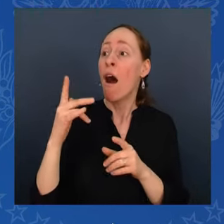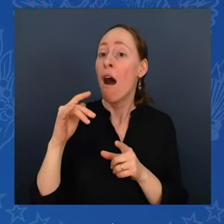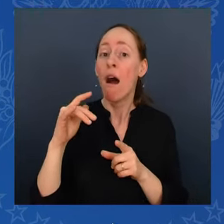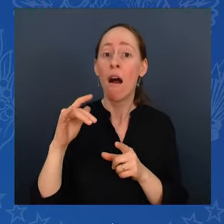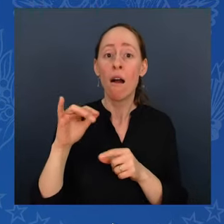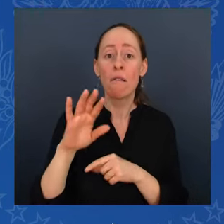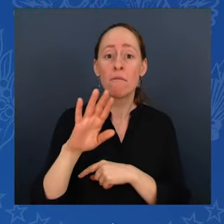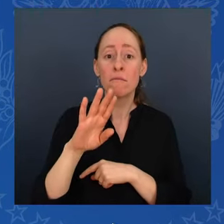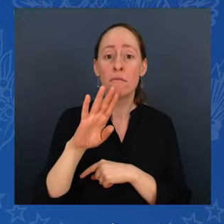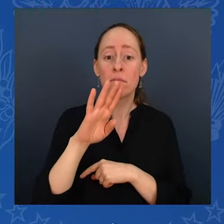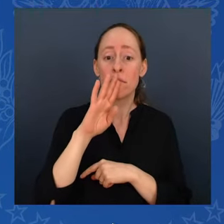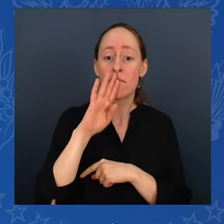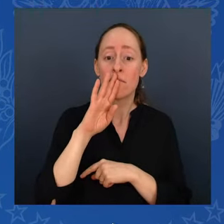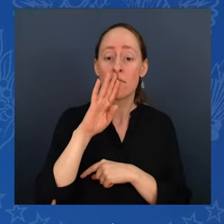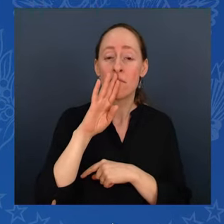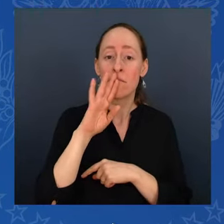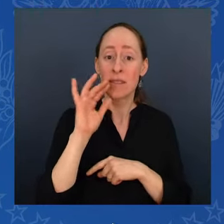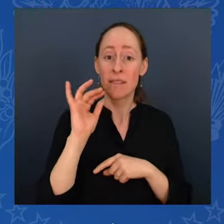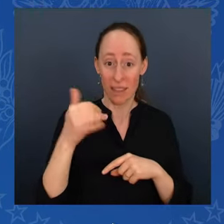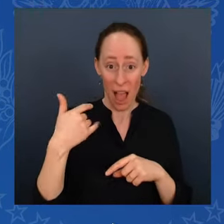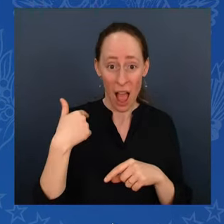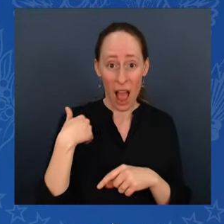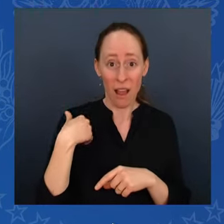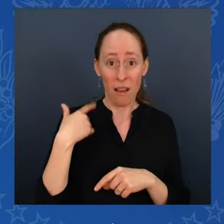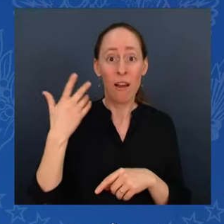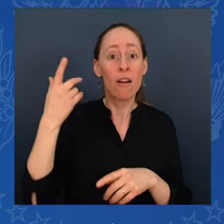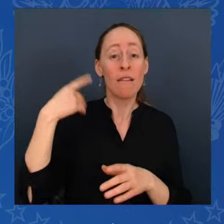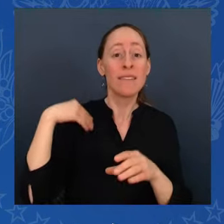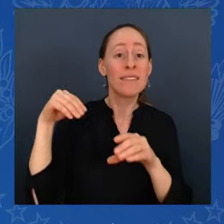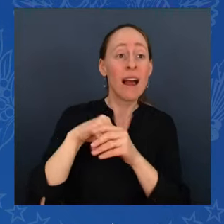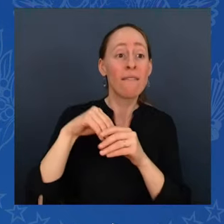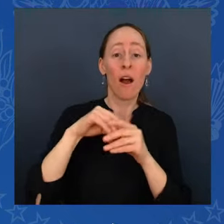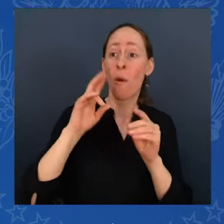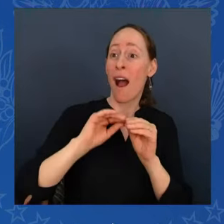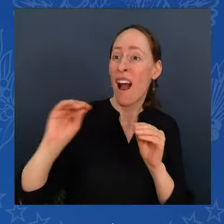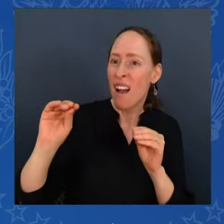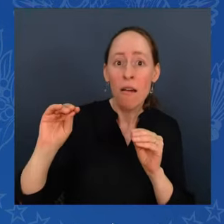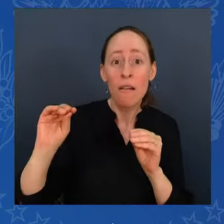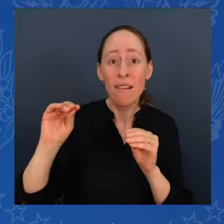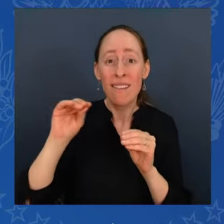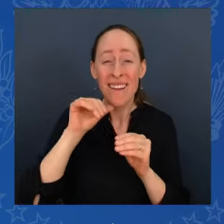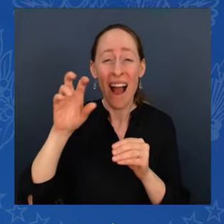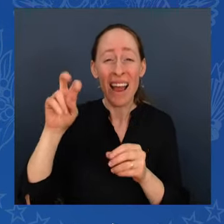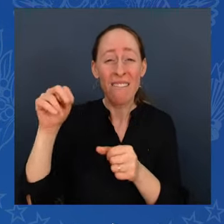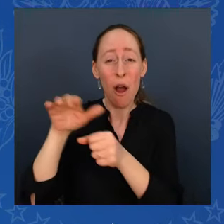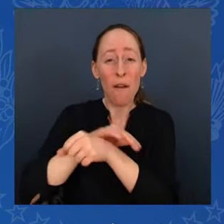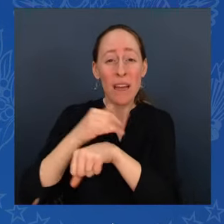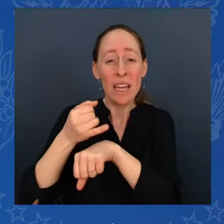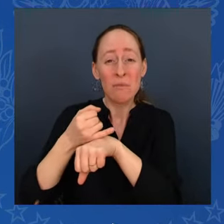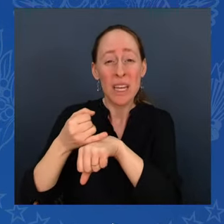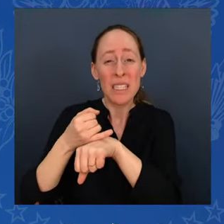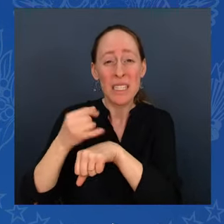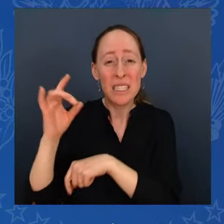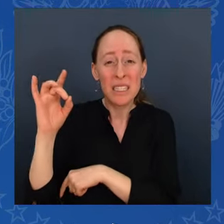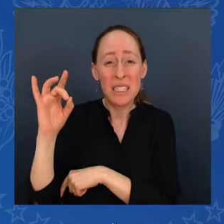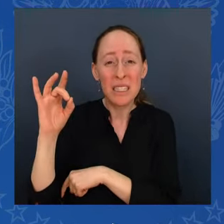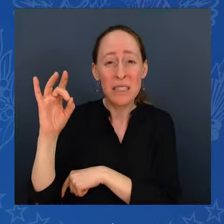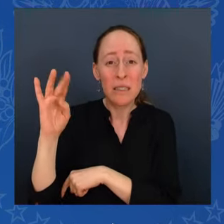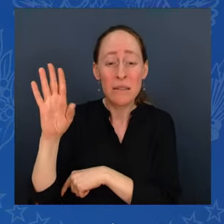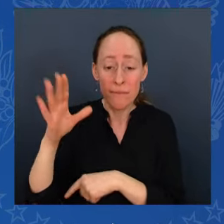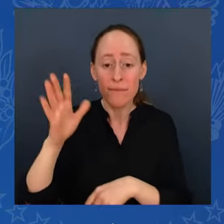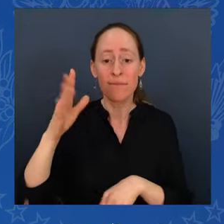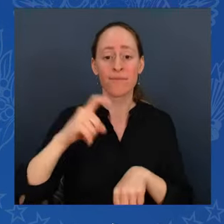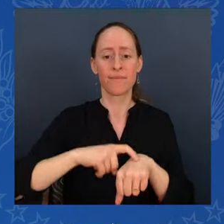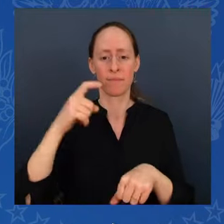After graduating, I discovered my passion for digital marketing. 2 years ago, Sam and I pursued our dream of becoming